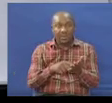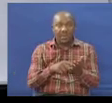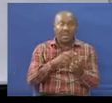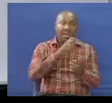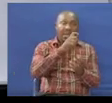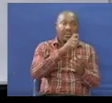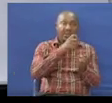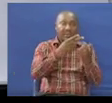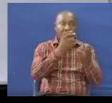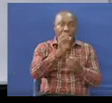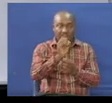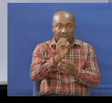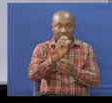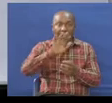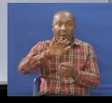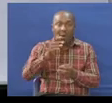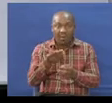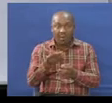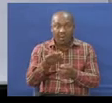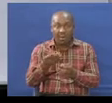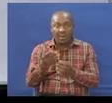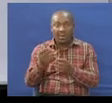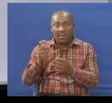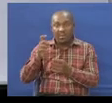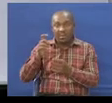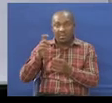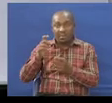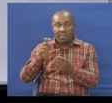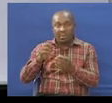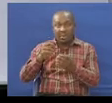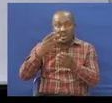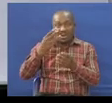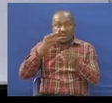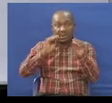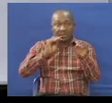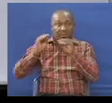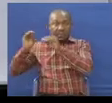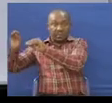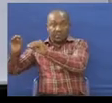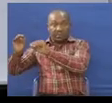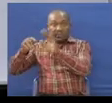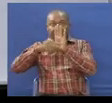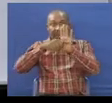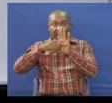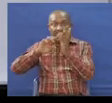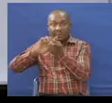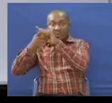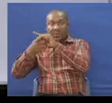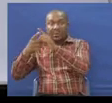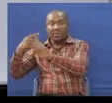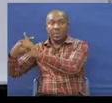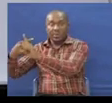to 0, or if you take 3 on the other side, its sign will change, or